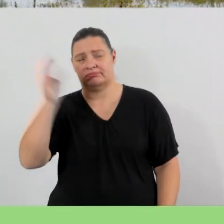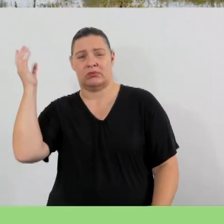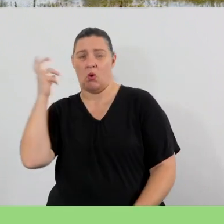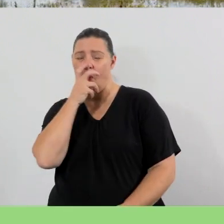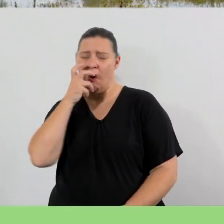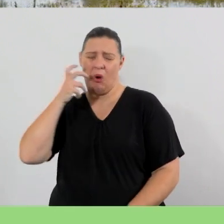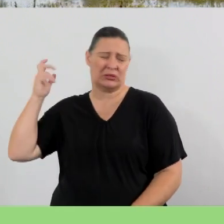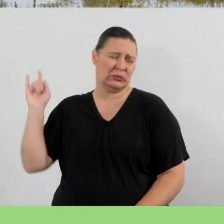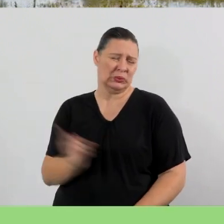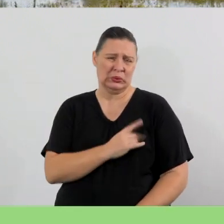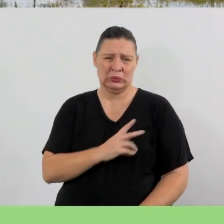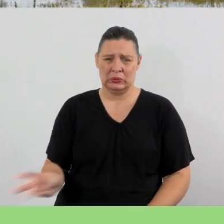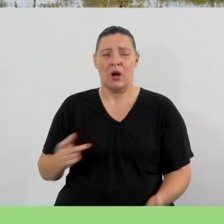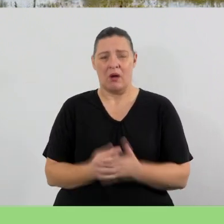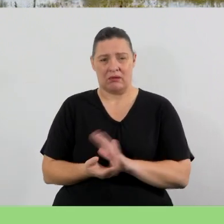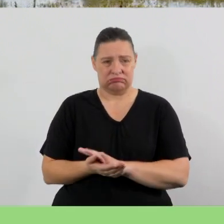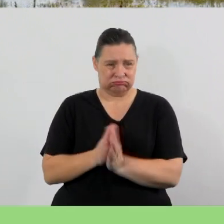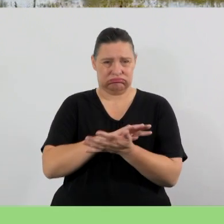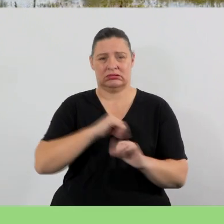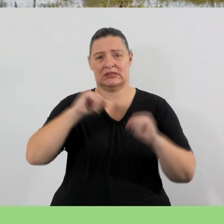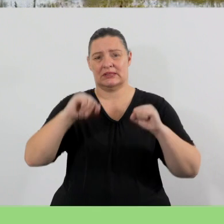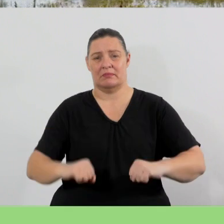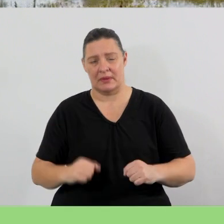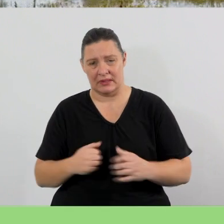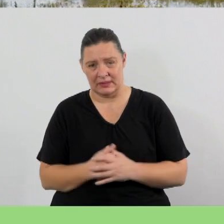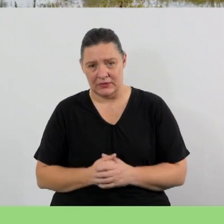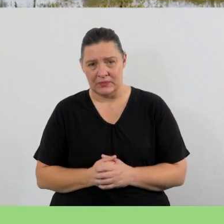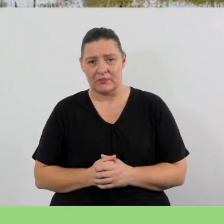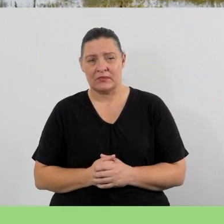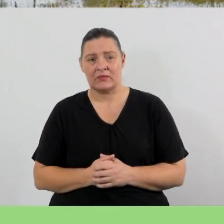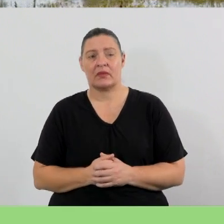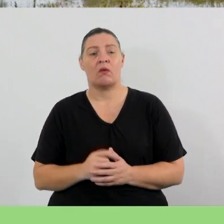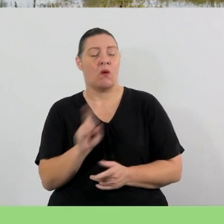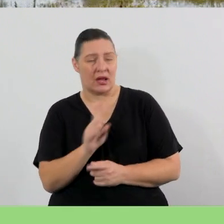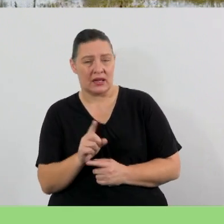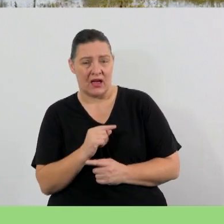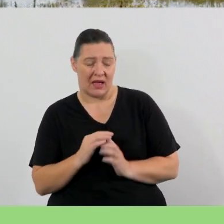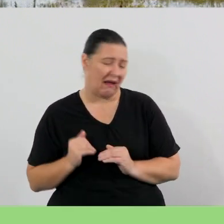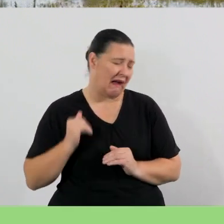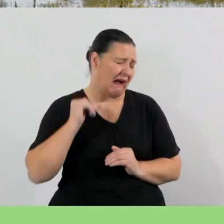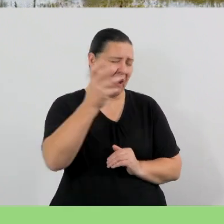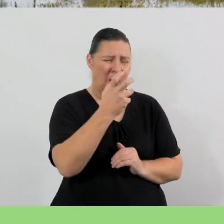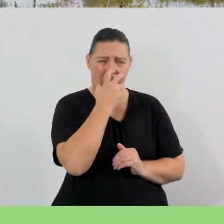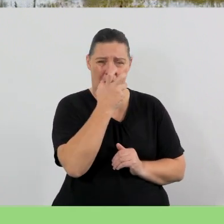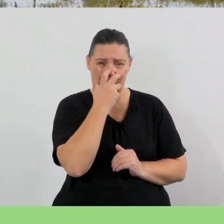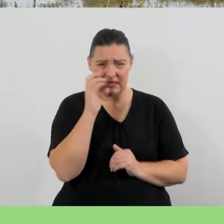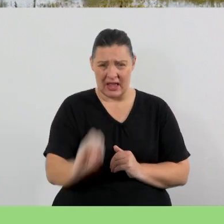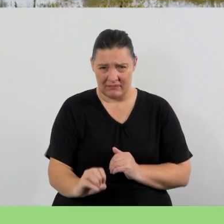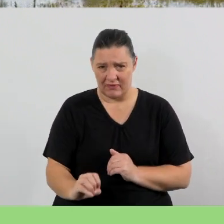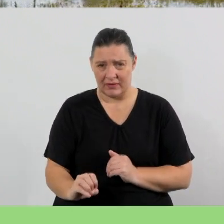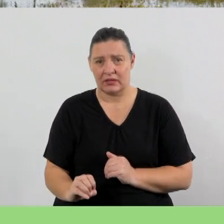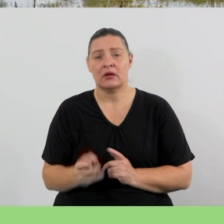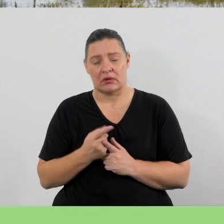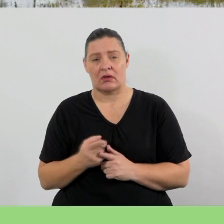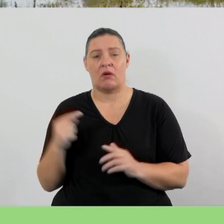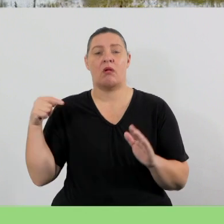a role in disrupting the balance in the ecosystem. In what way? When we have extremely high temperatures, this